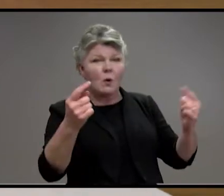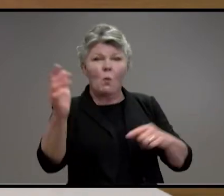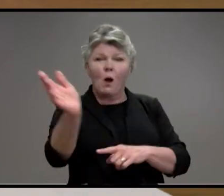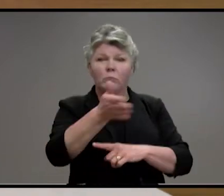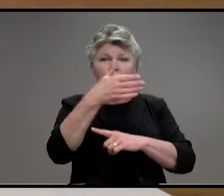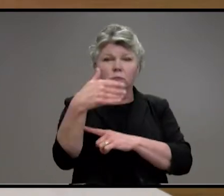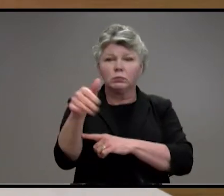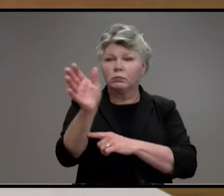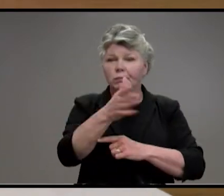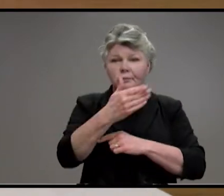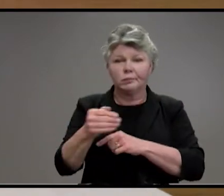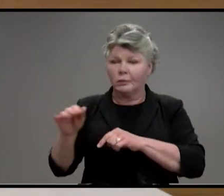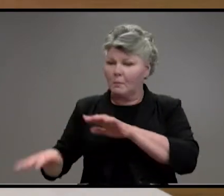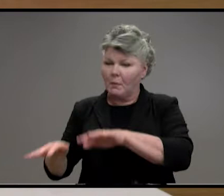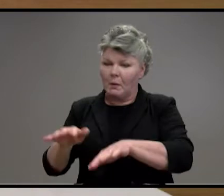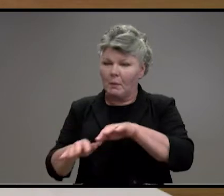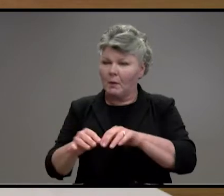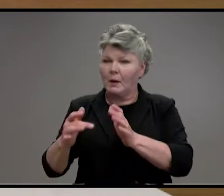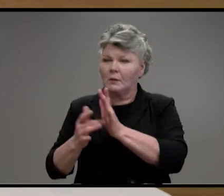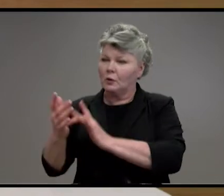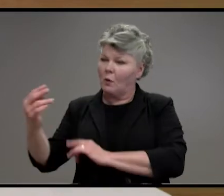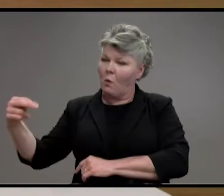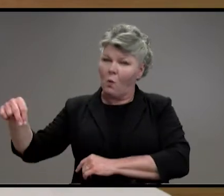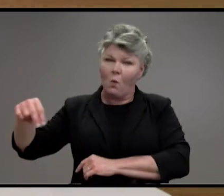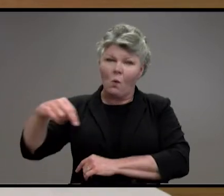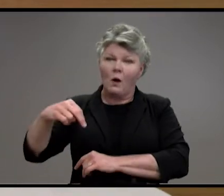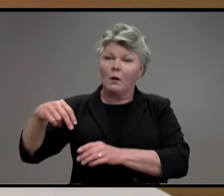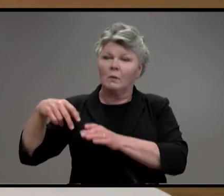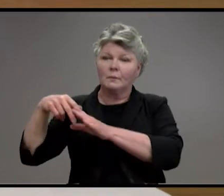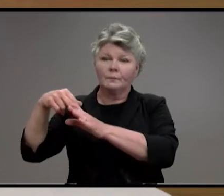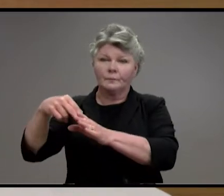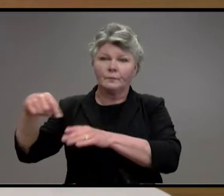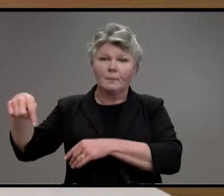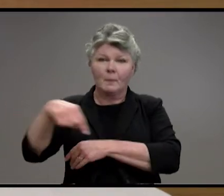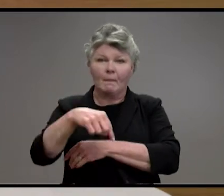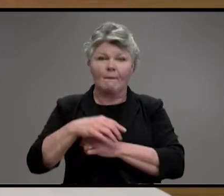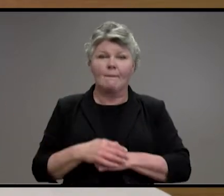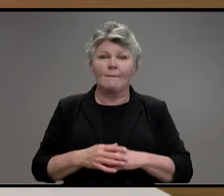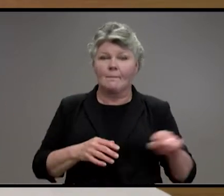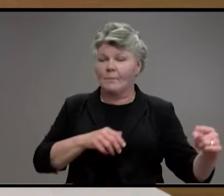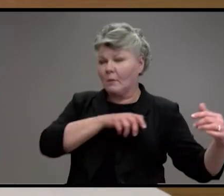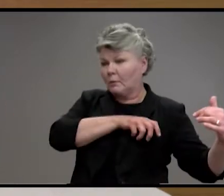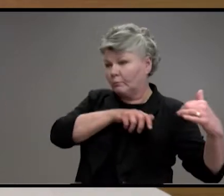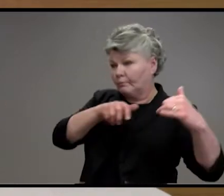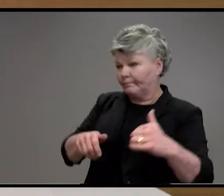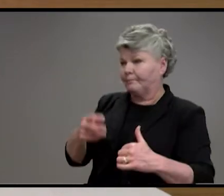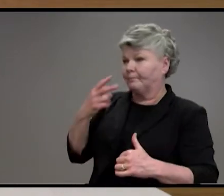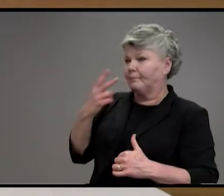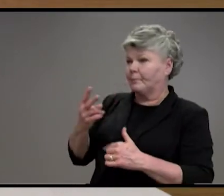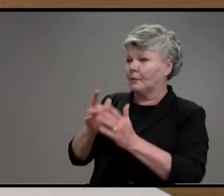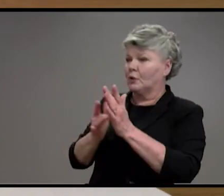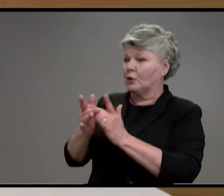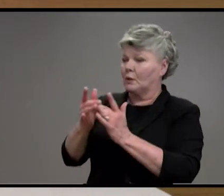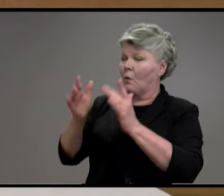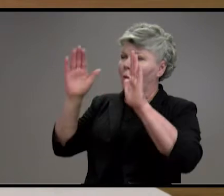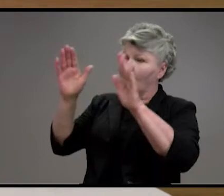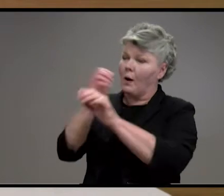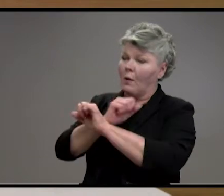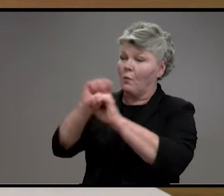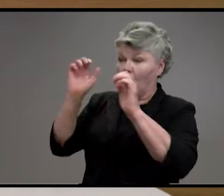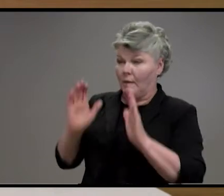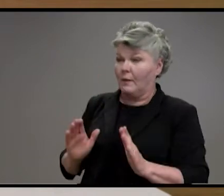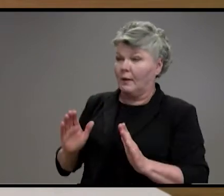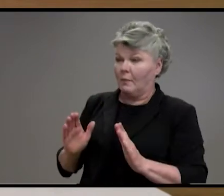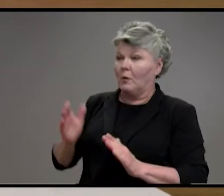every step that Jesus takes. The crowd greets Jesus as the great Redeemer through whom God will resurrect his